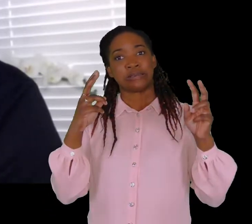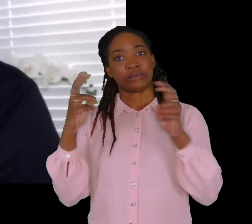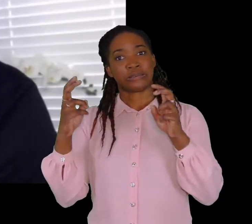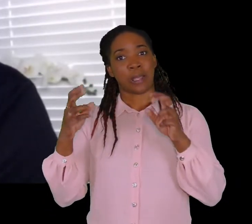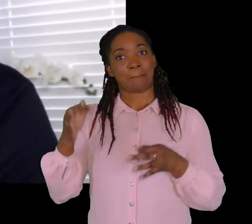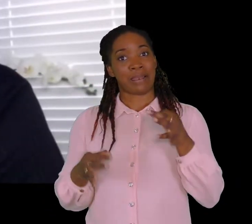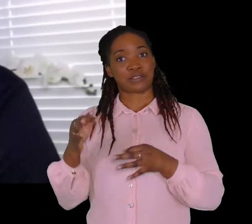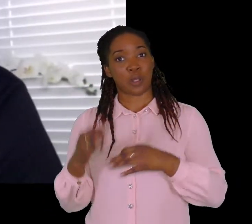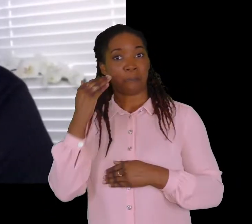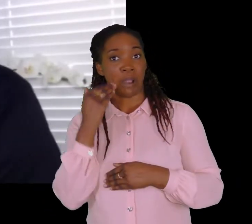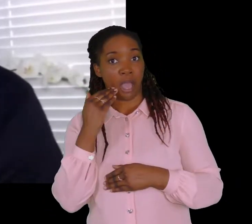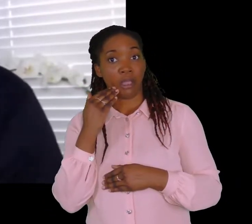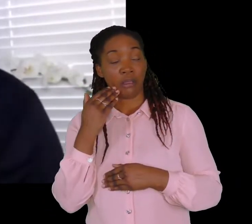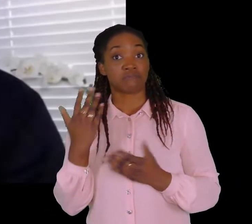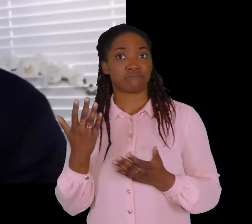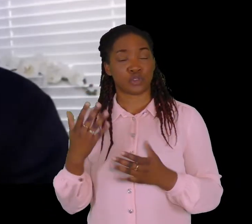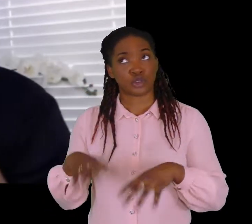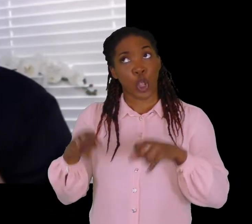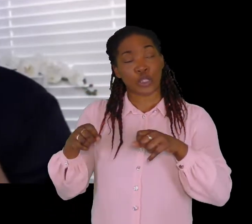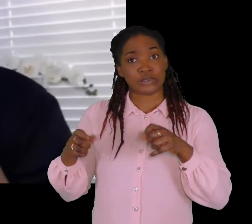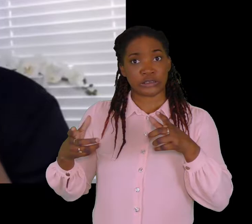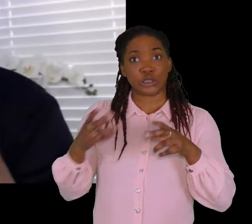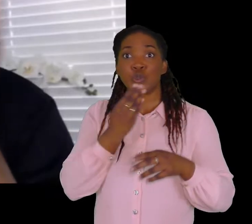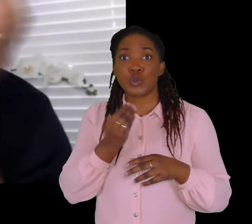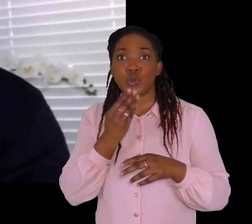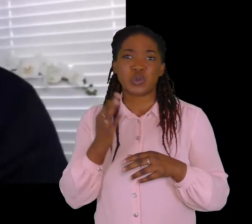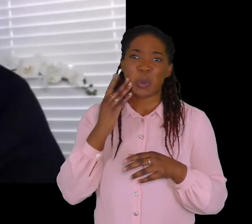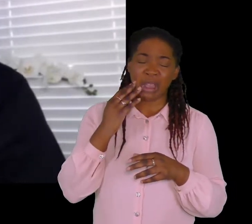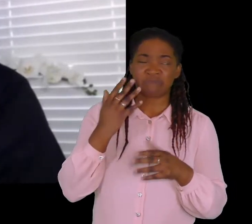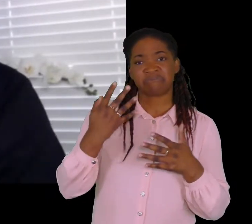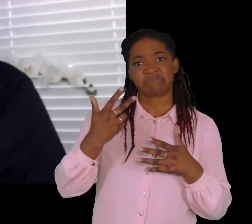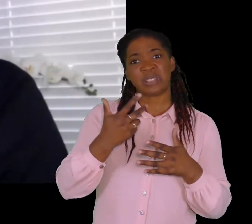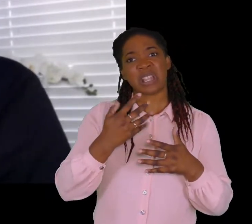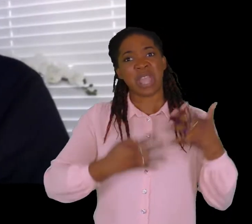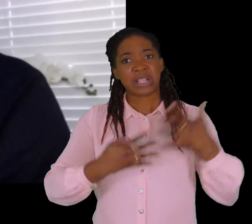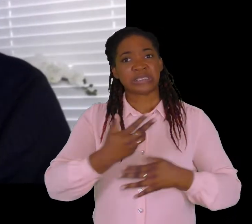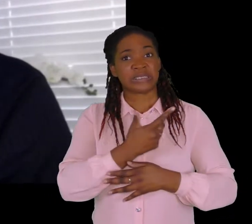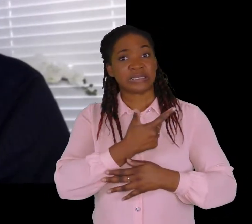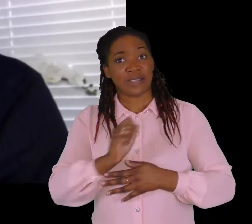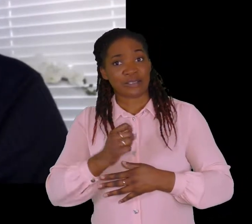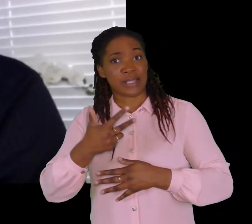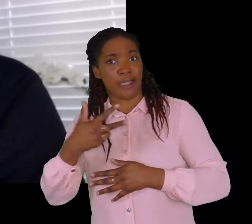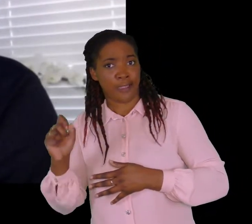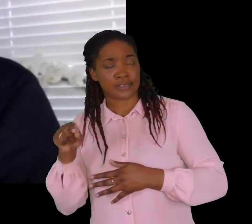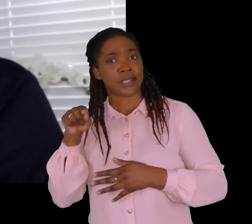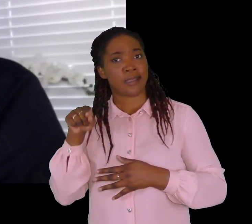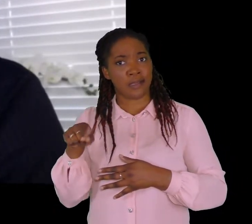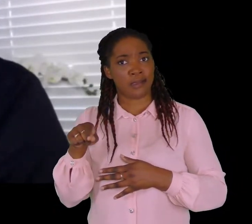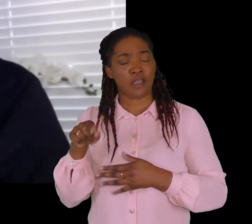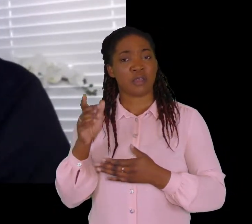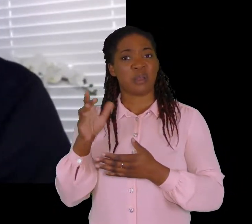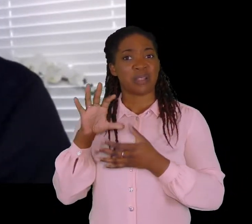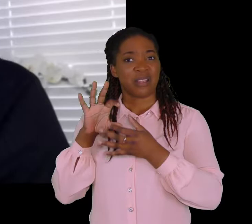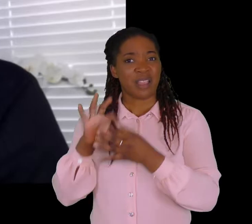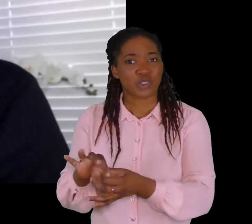Black, which began to be circulated in the late 1970s and early 80s, became central to the critical